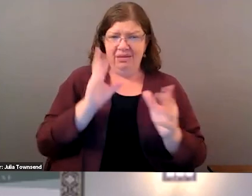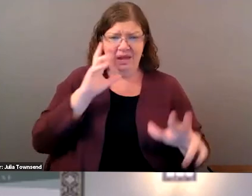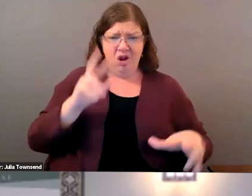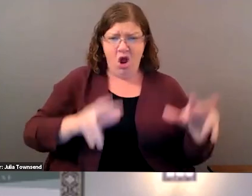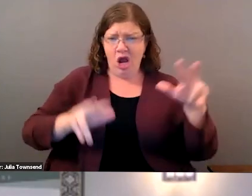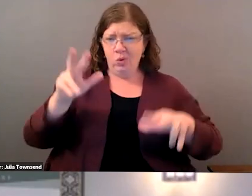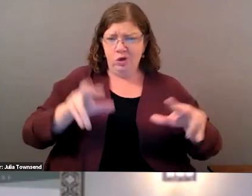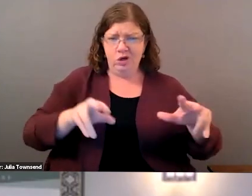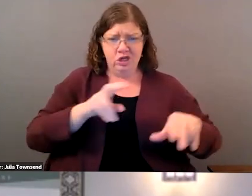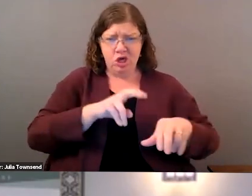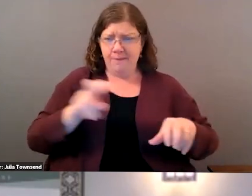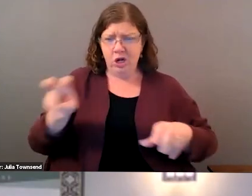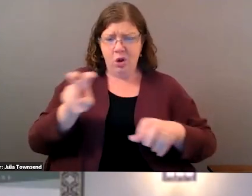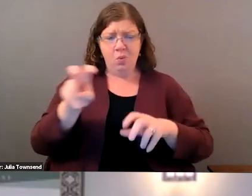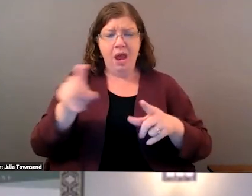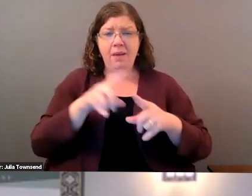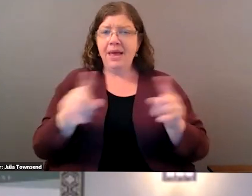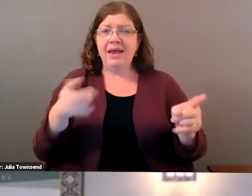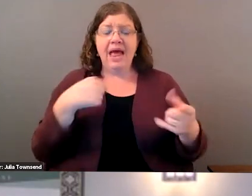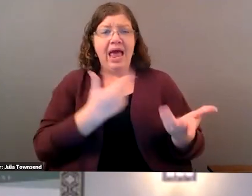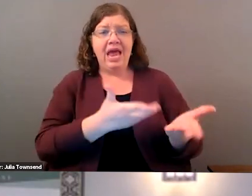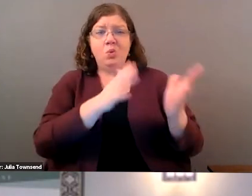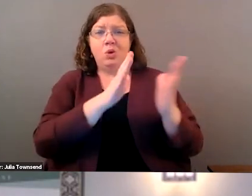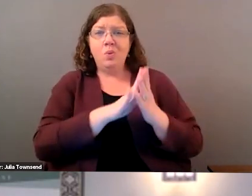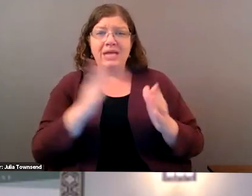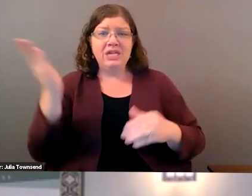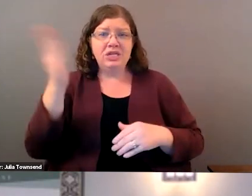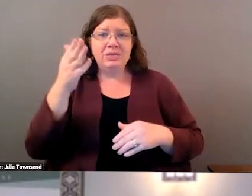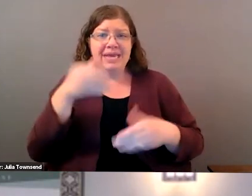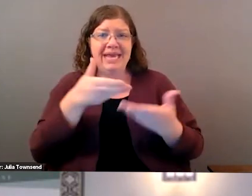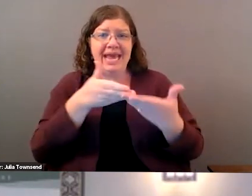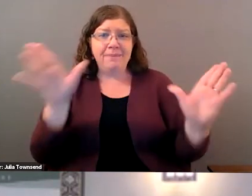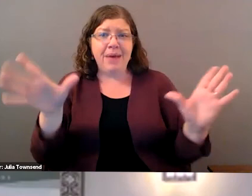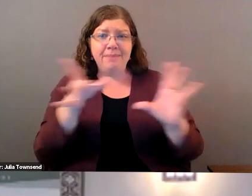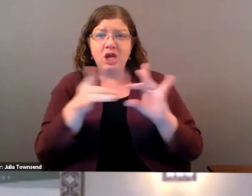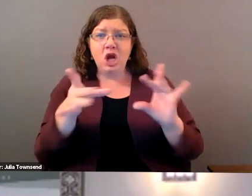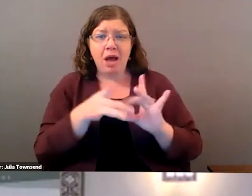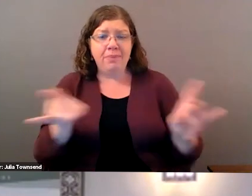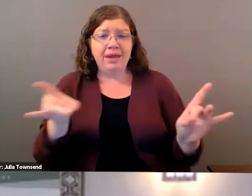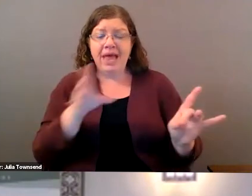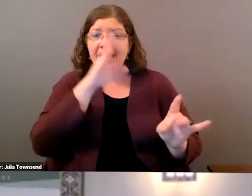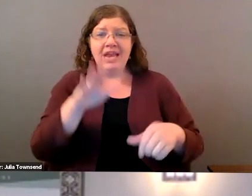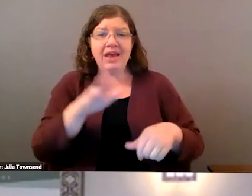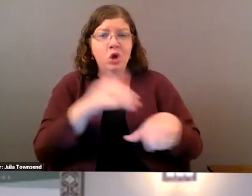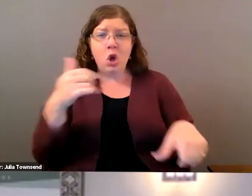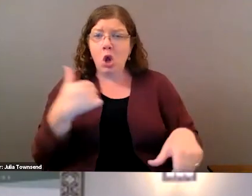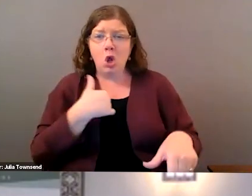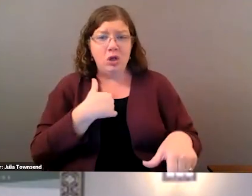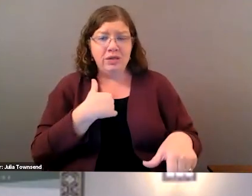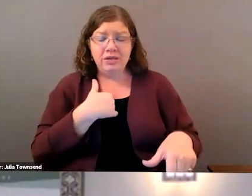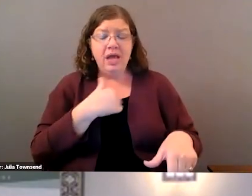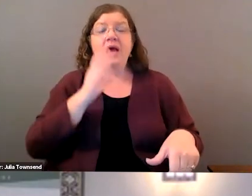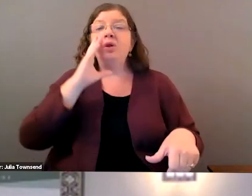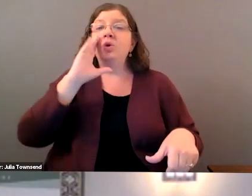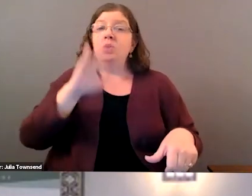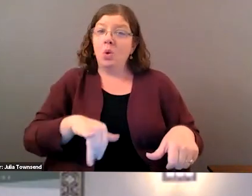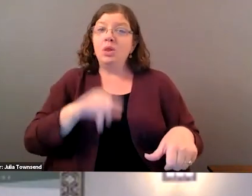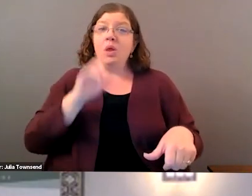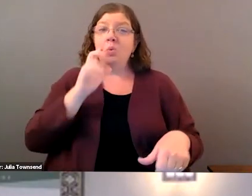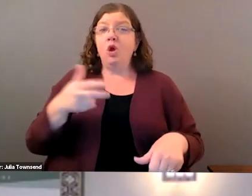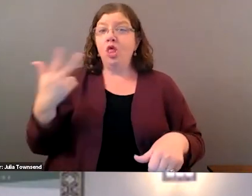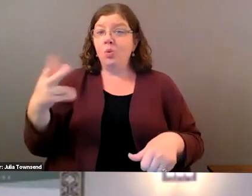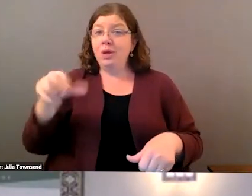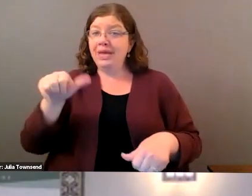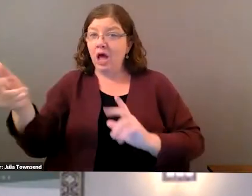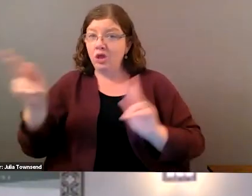jumping around, but I had requested to speak in public comment and I was never called. And I know that there were 3 other people